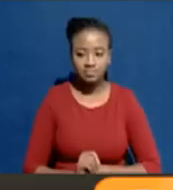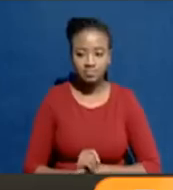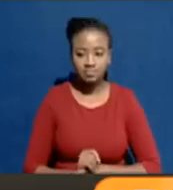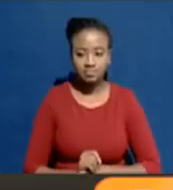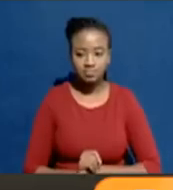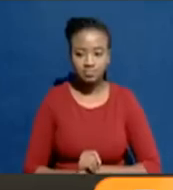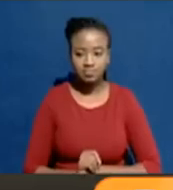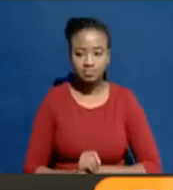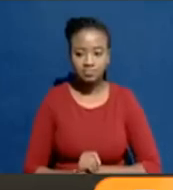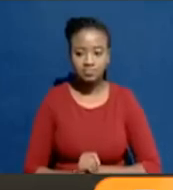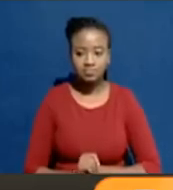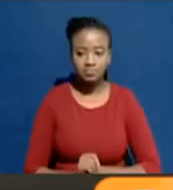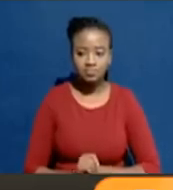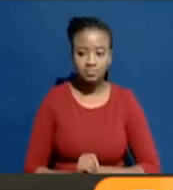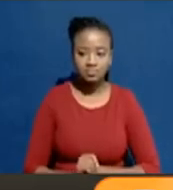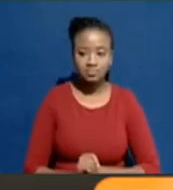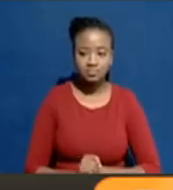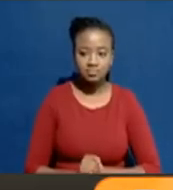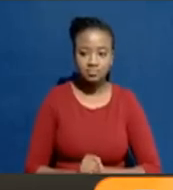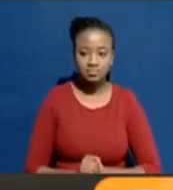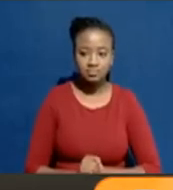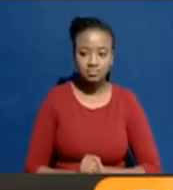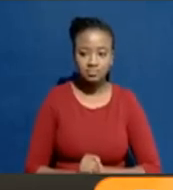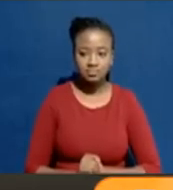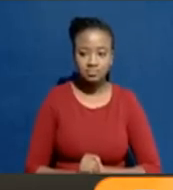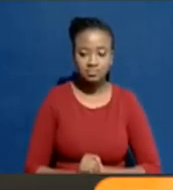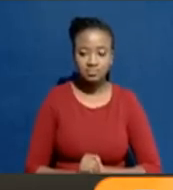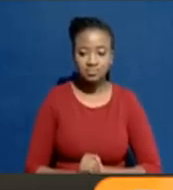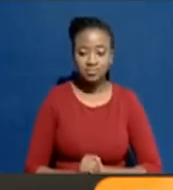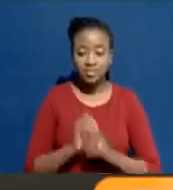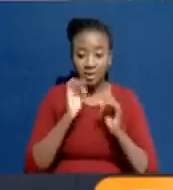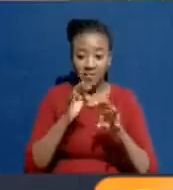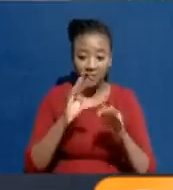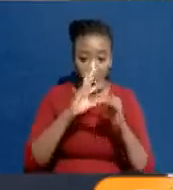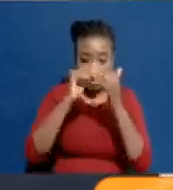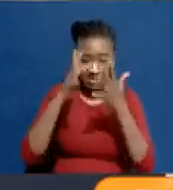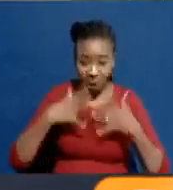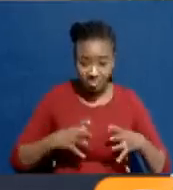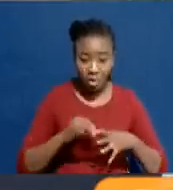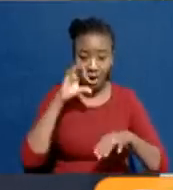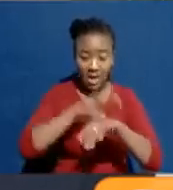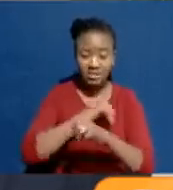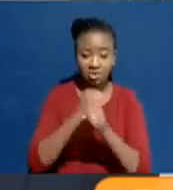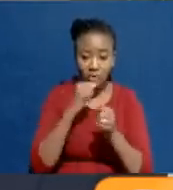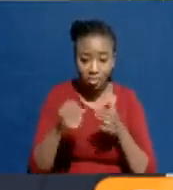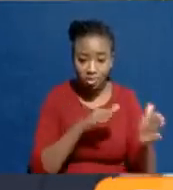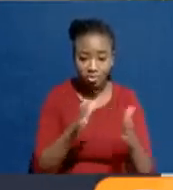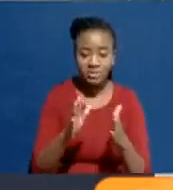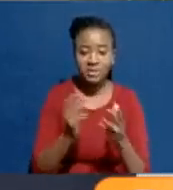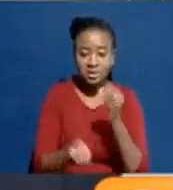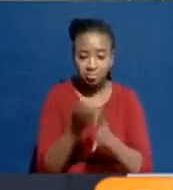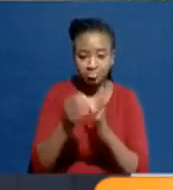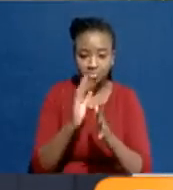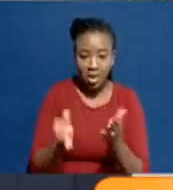me, boy. This man's brain. If the creatives have become creative enough to help them create employment, they should then help it grow.